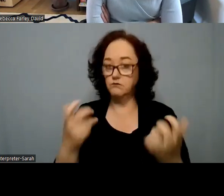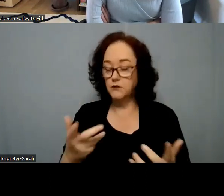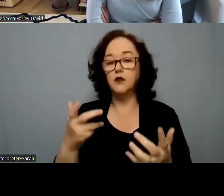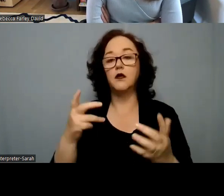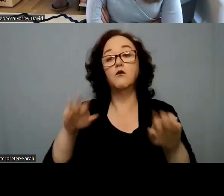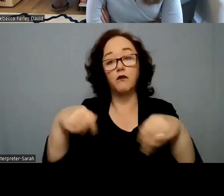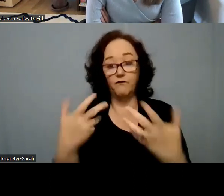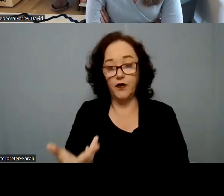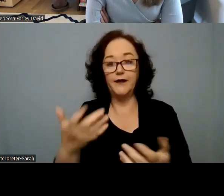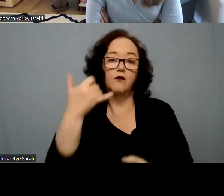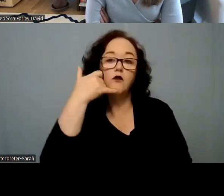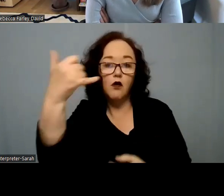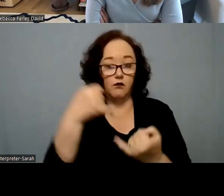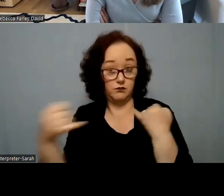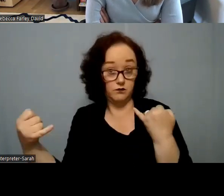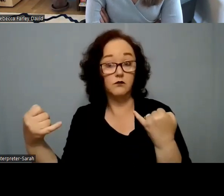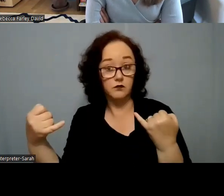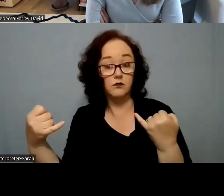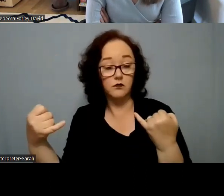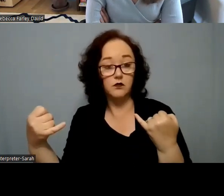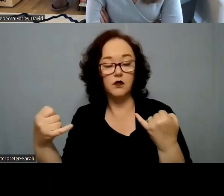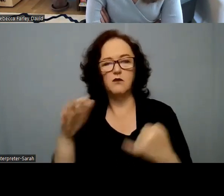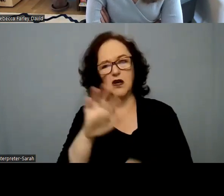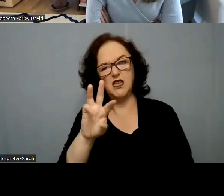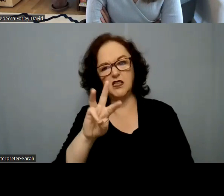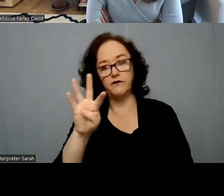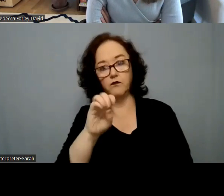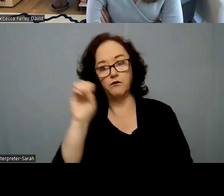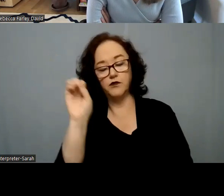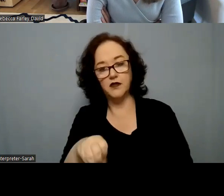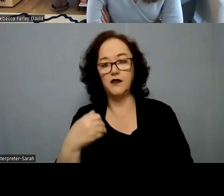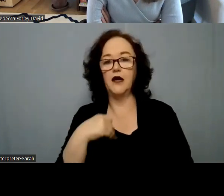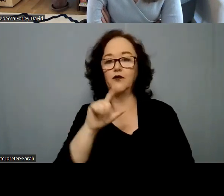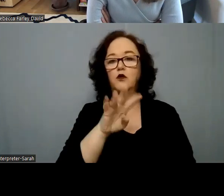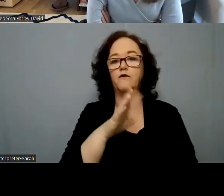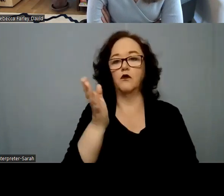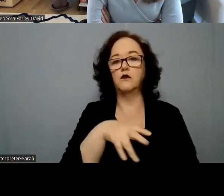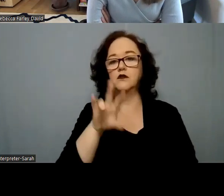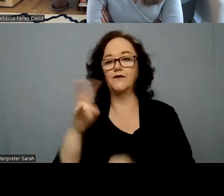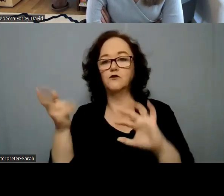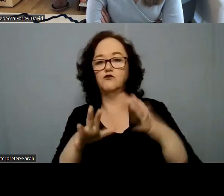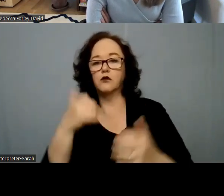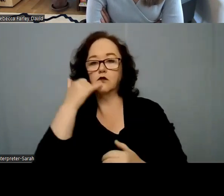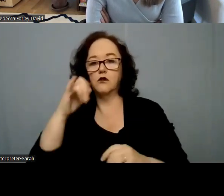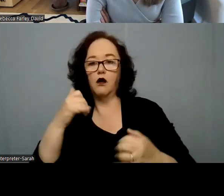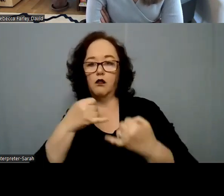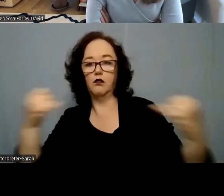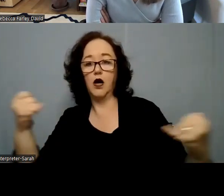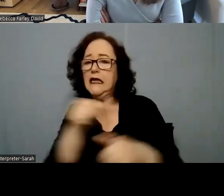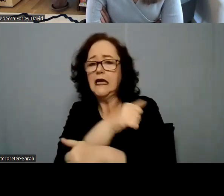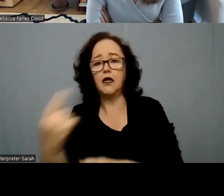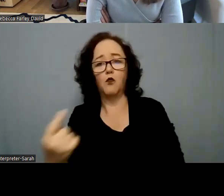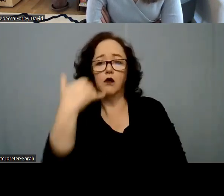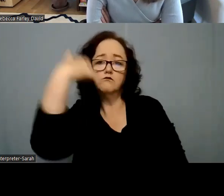lines. About 64% operate a 24/7 crisis call line that is available to anyone.